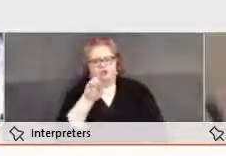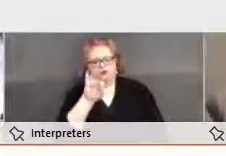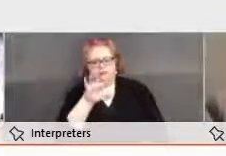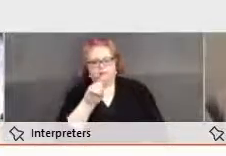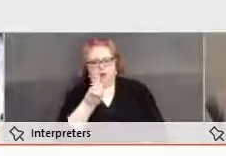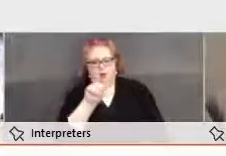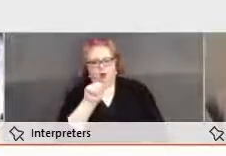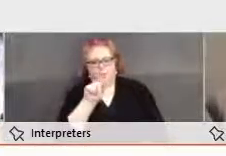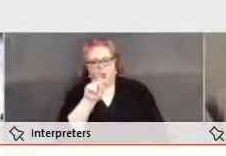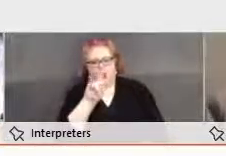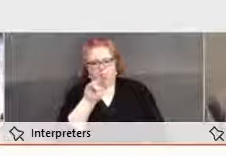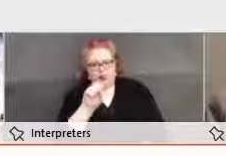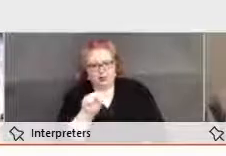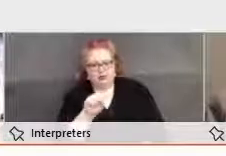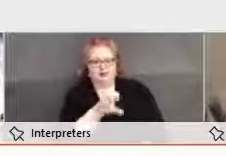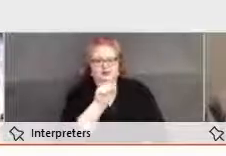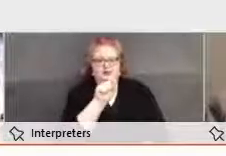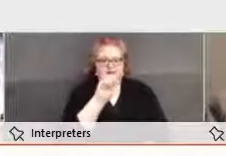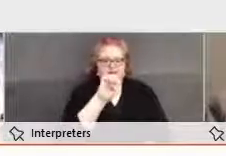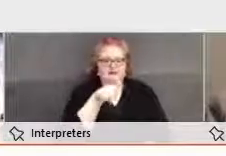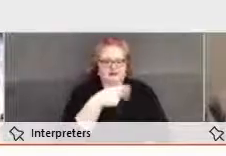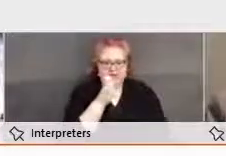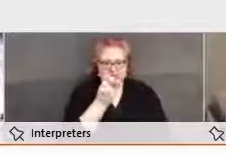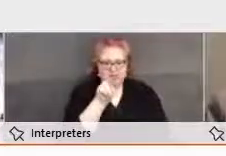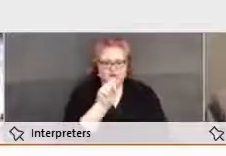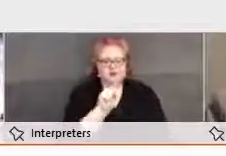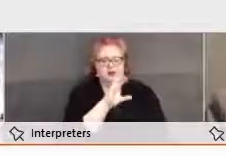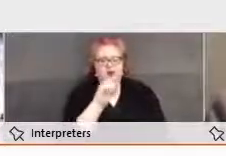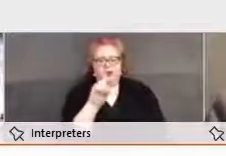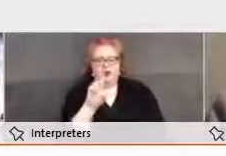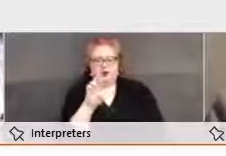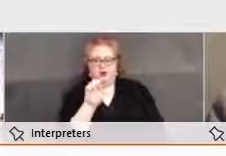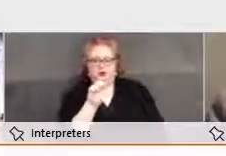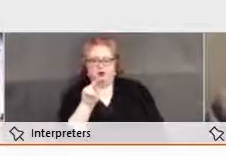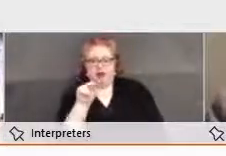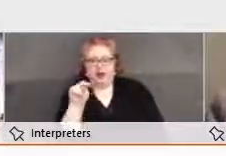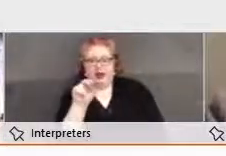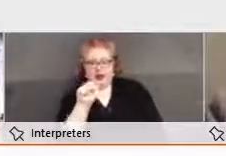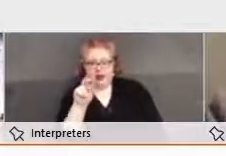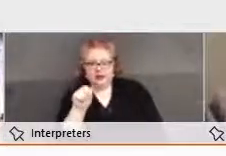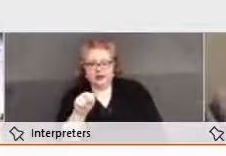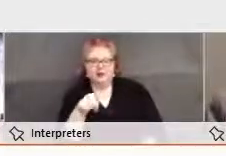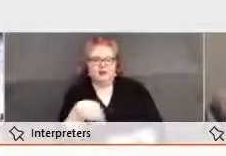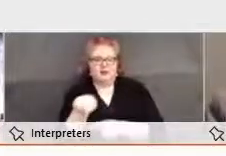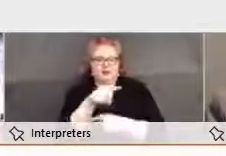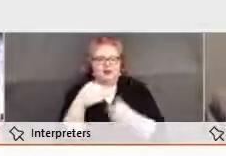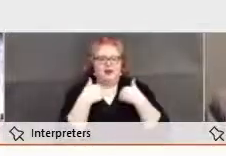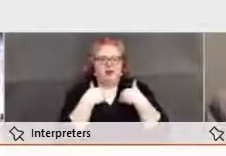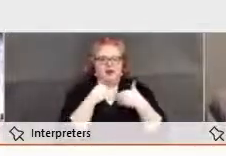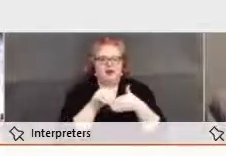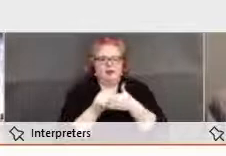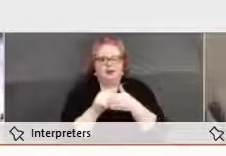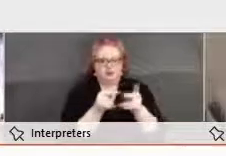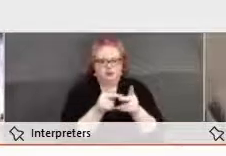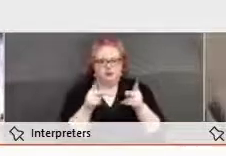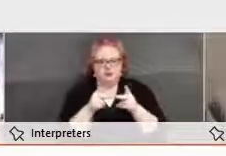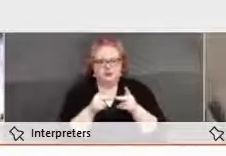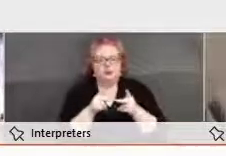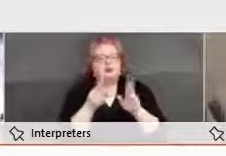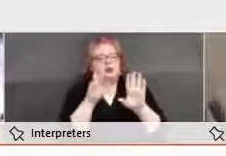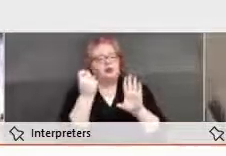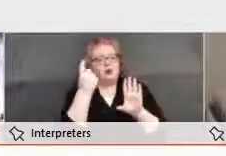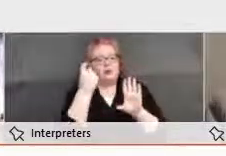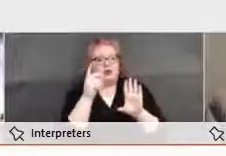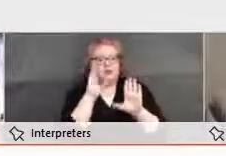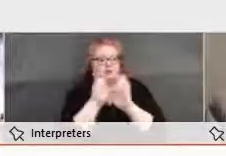leadership positions, including Watkins and Drennan. And I want to note that I couldn't find photos of all of them because,